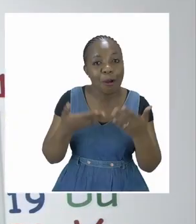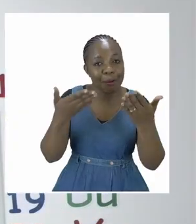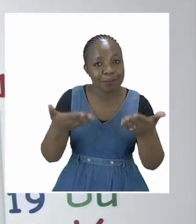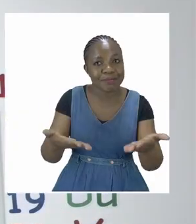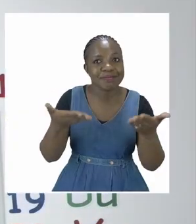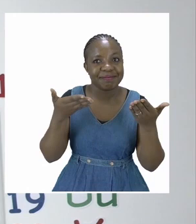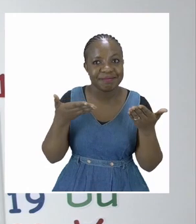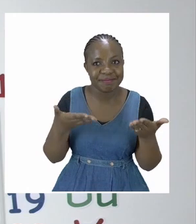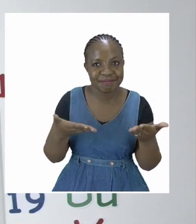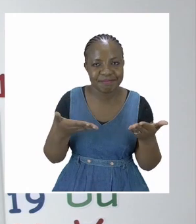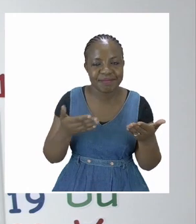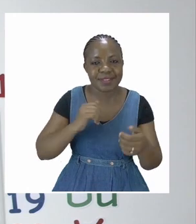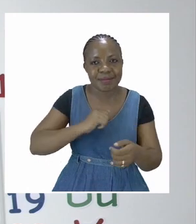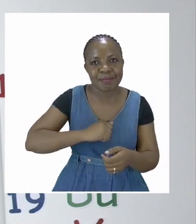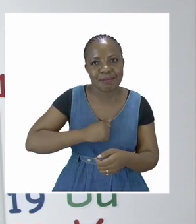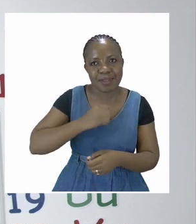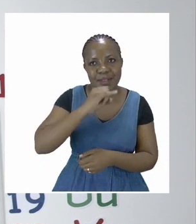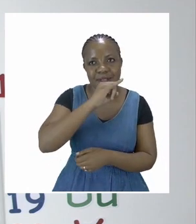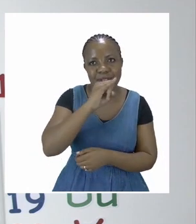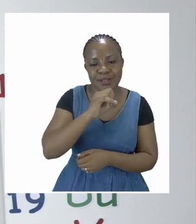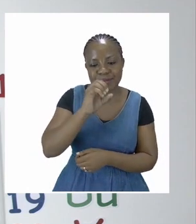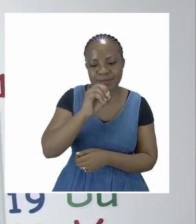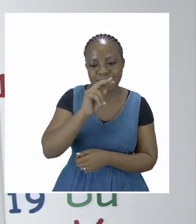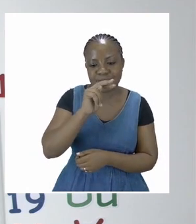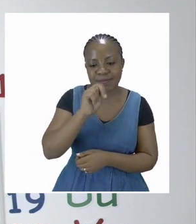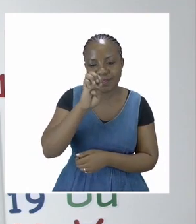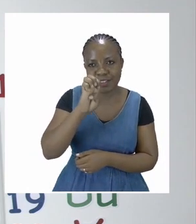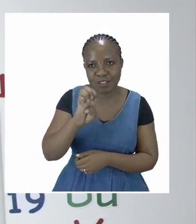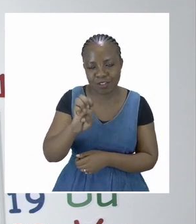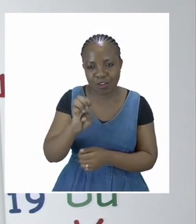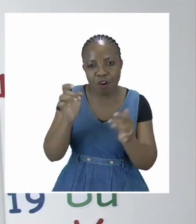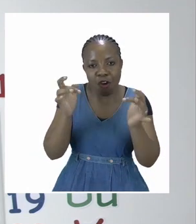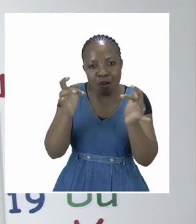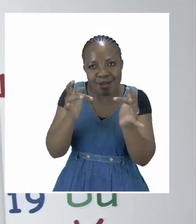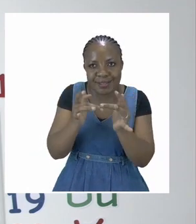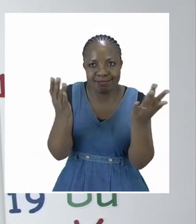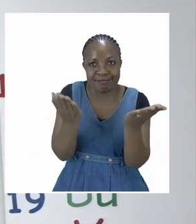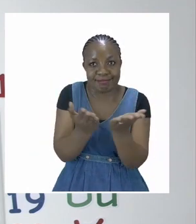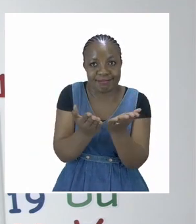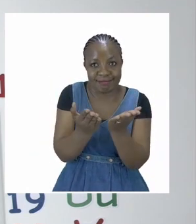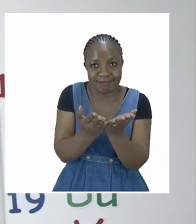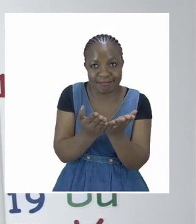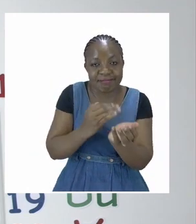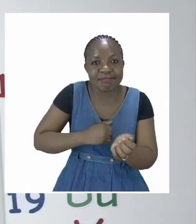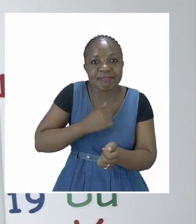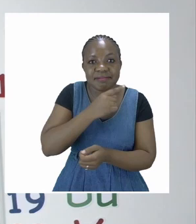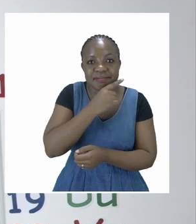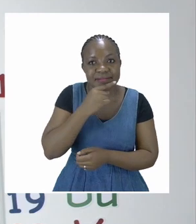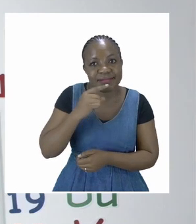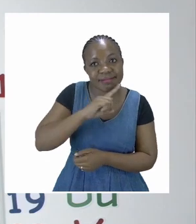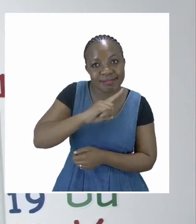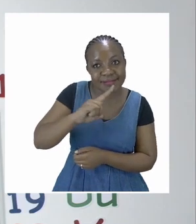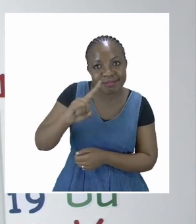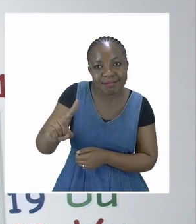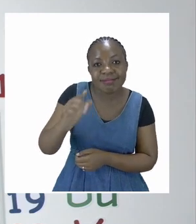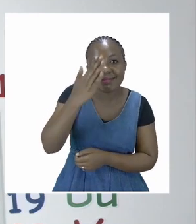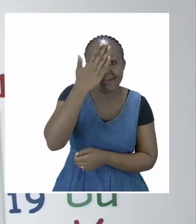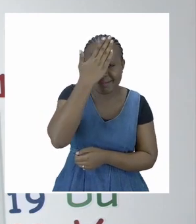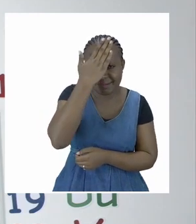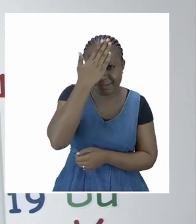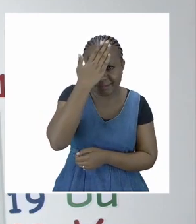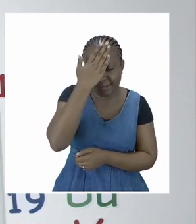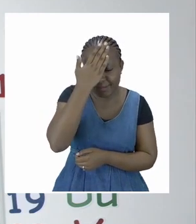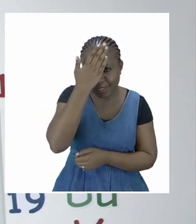Welcome to My Zone Online School. My name is Teacher Mutsa. Get your education